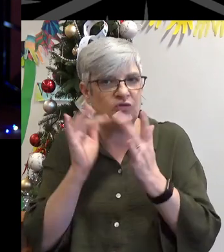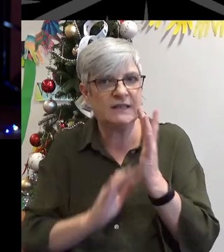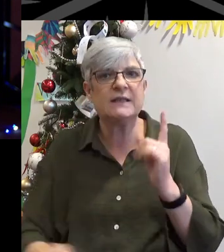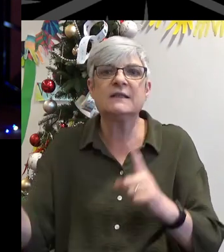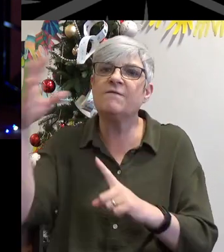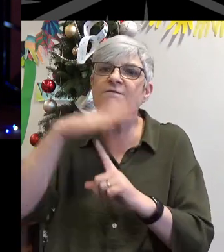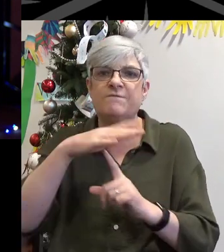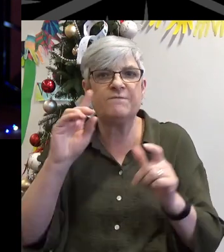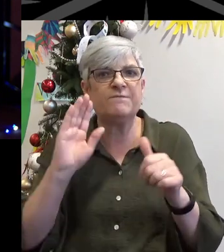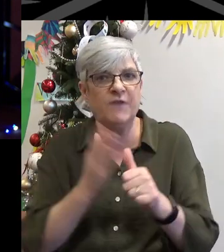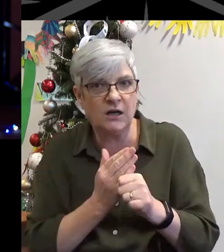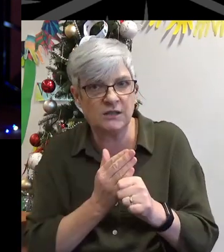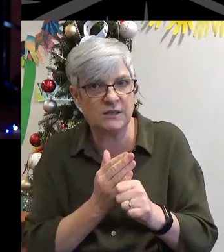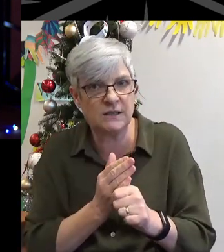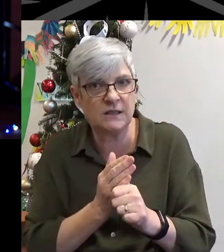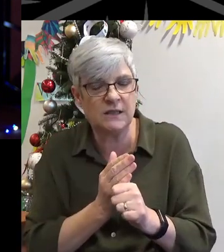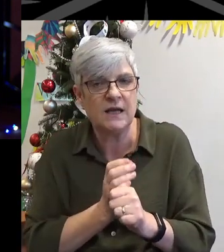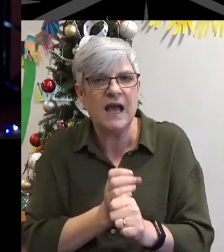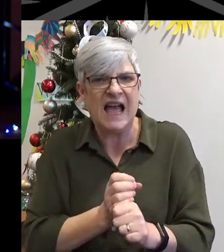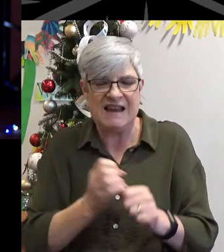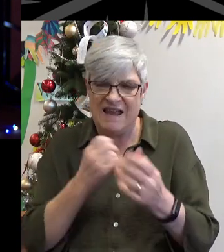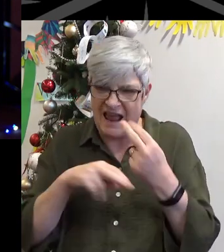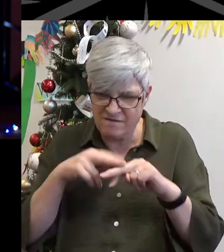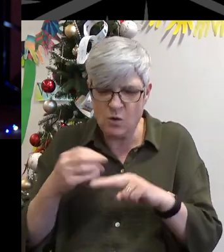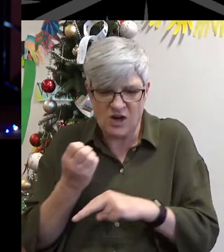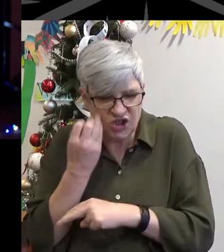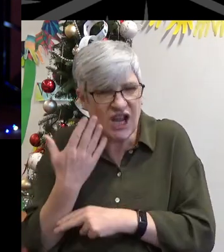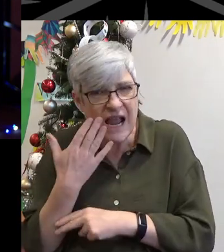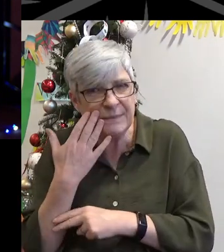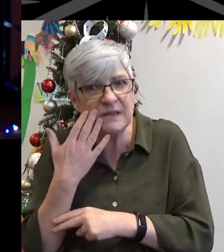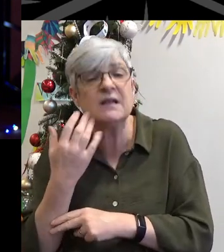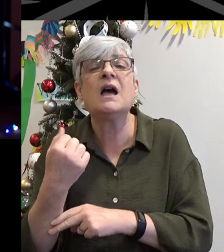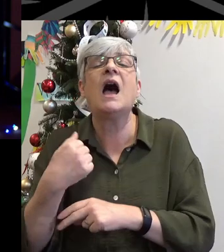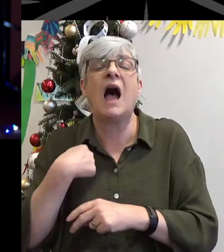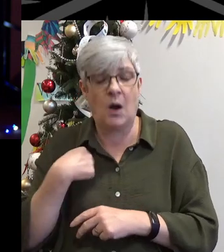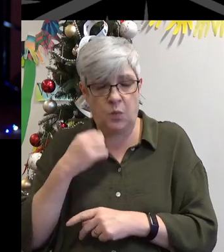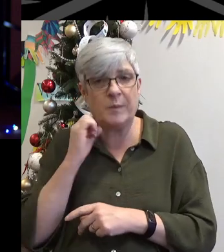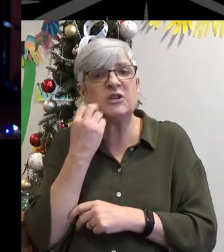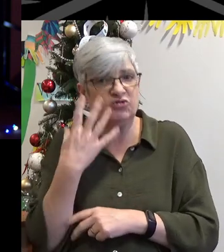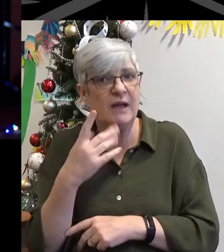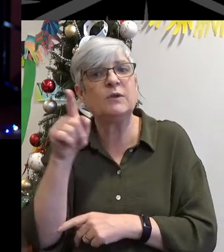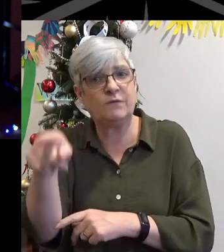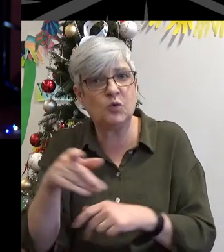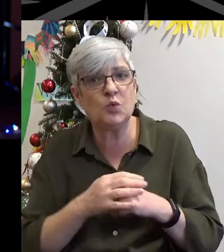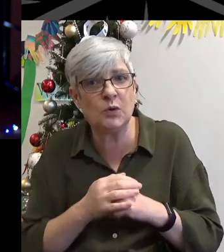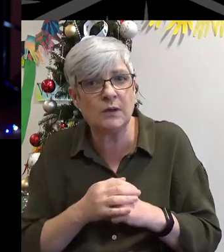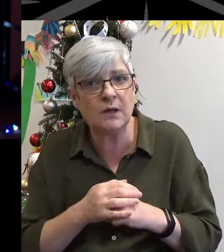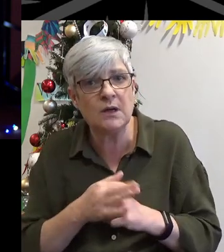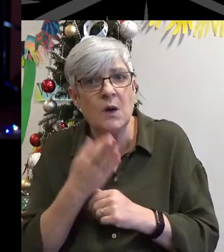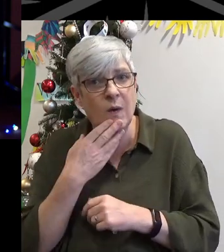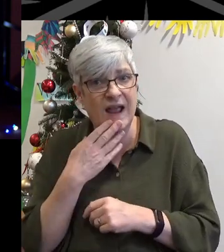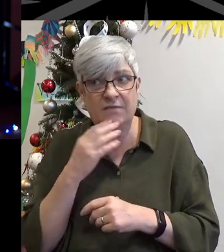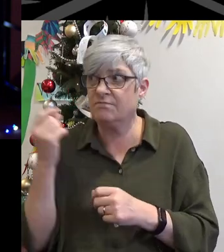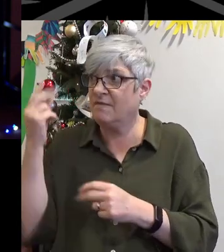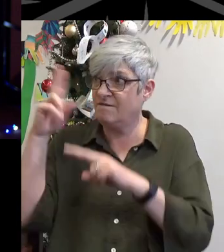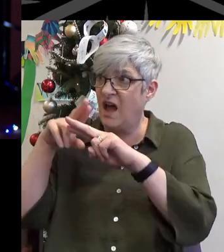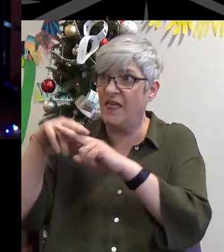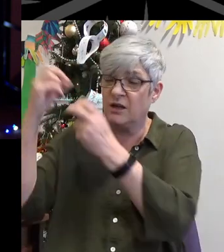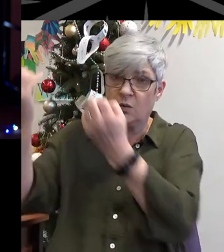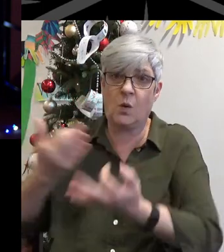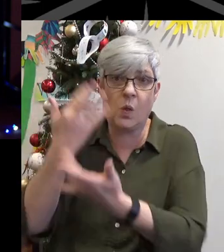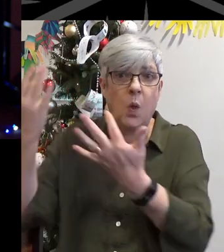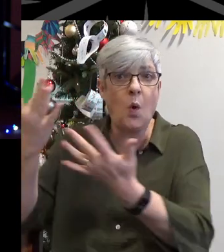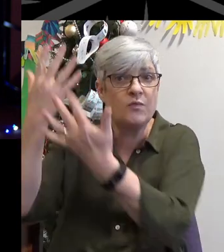Jesus said, "is ashamed of me and my words, I will be ashamed of him when I come to my Father's glory."